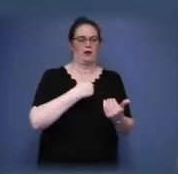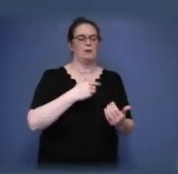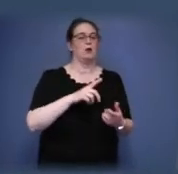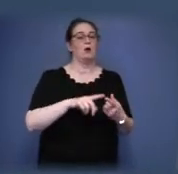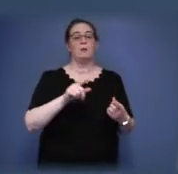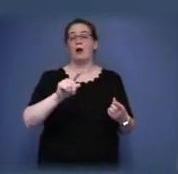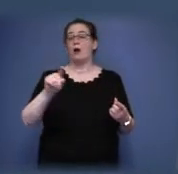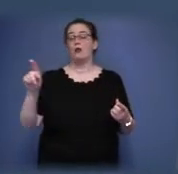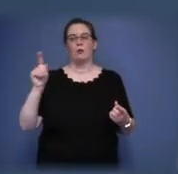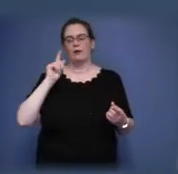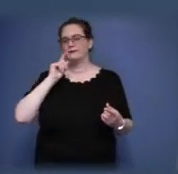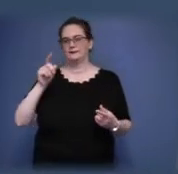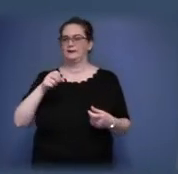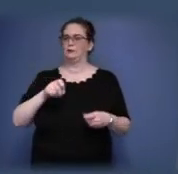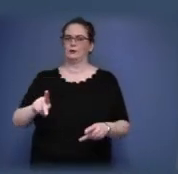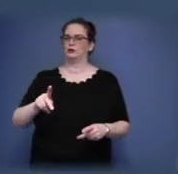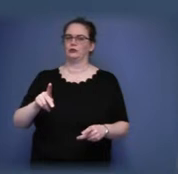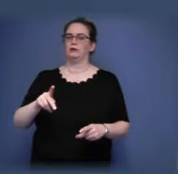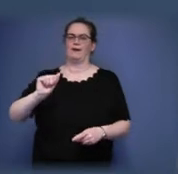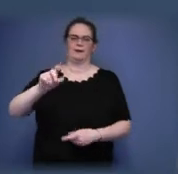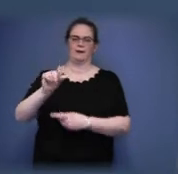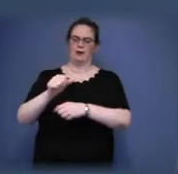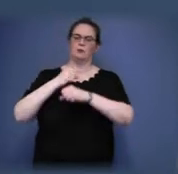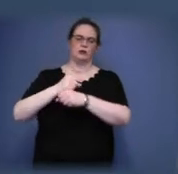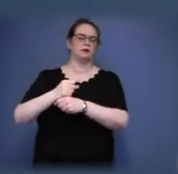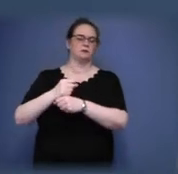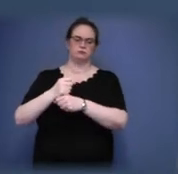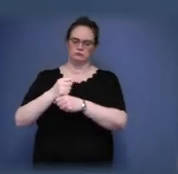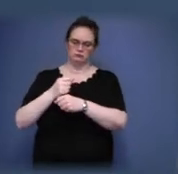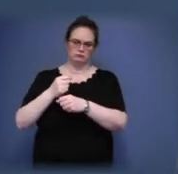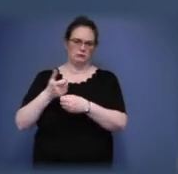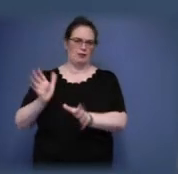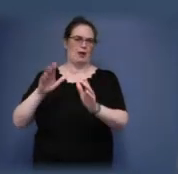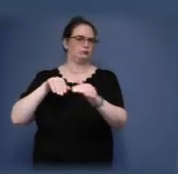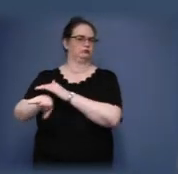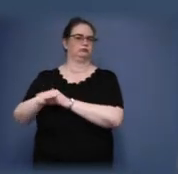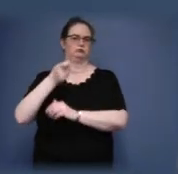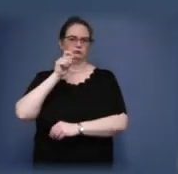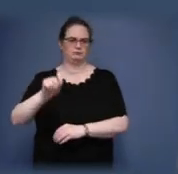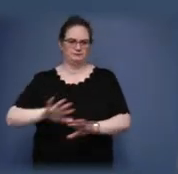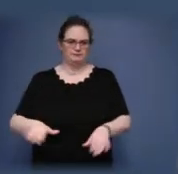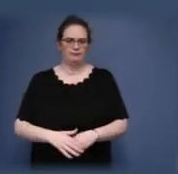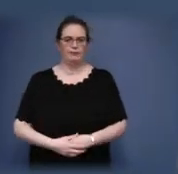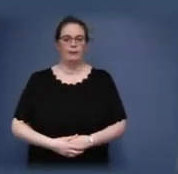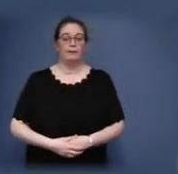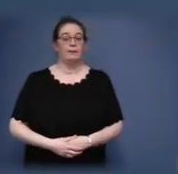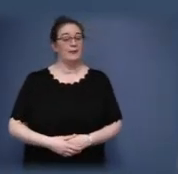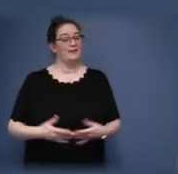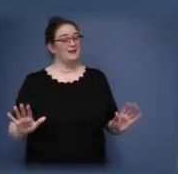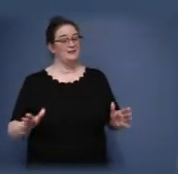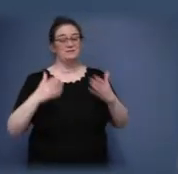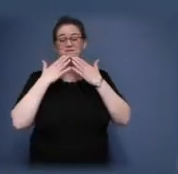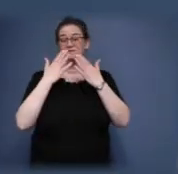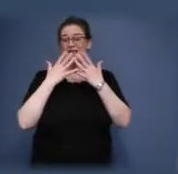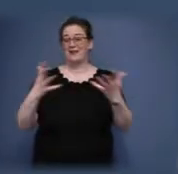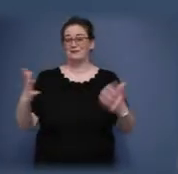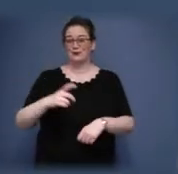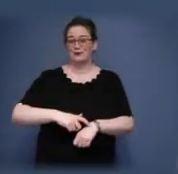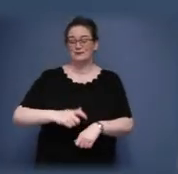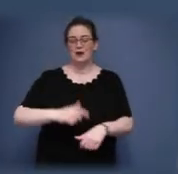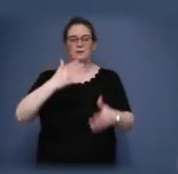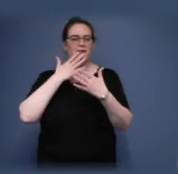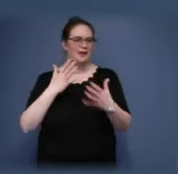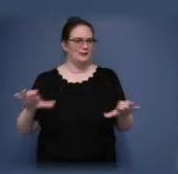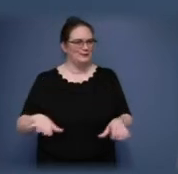to get in, not like an ADA protected serviced working dog. And that's it. Thanks for your time. Thanks